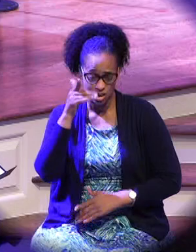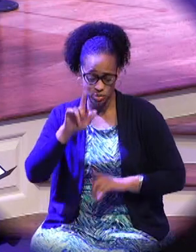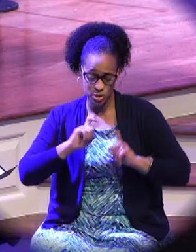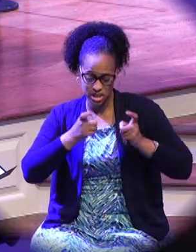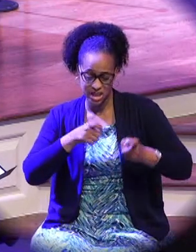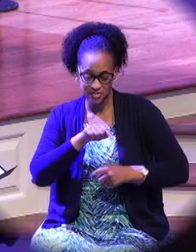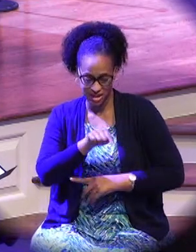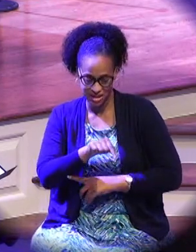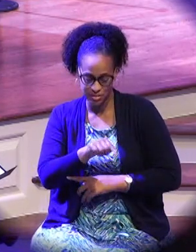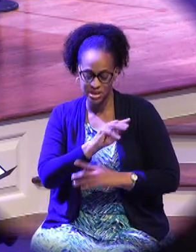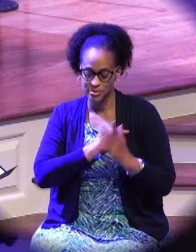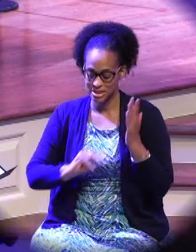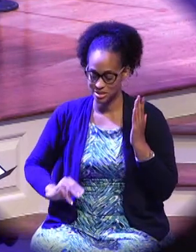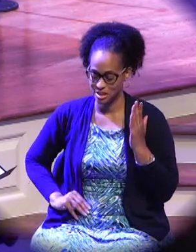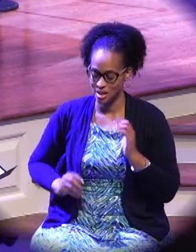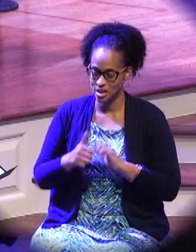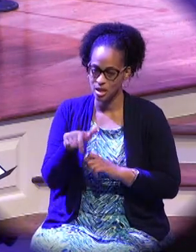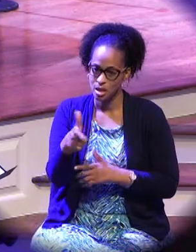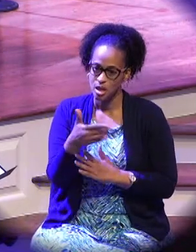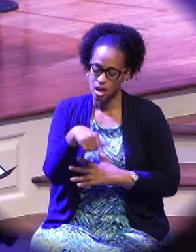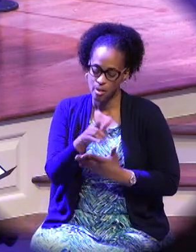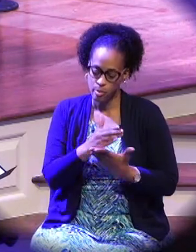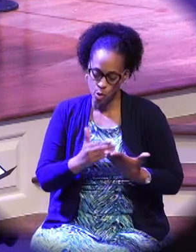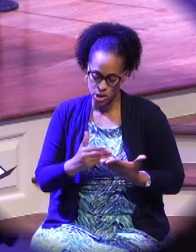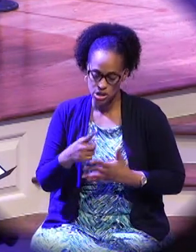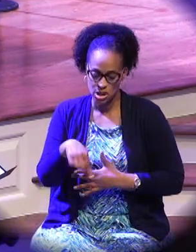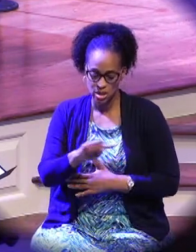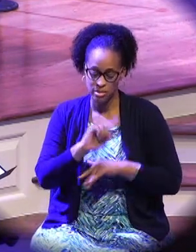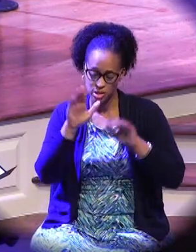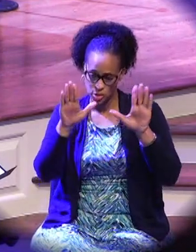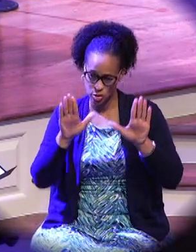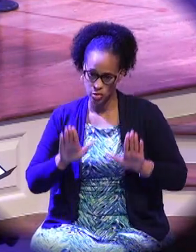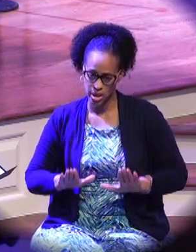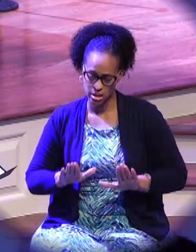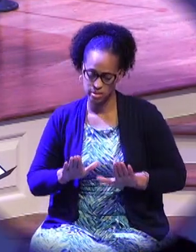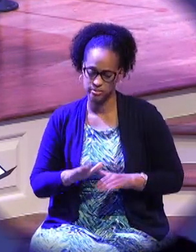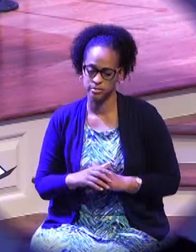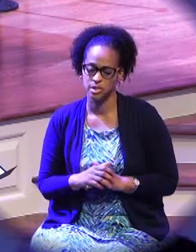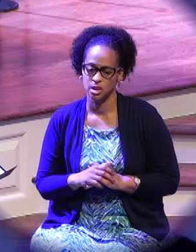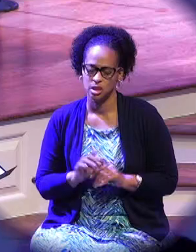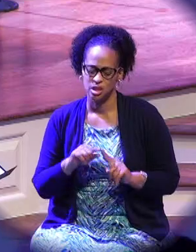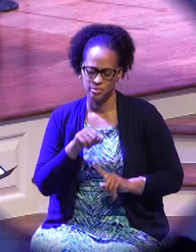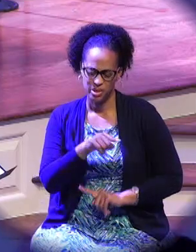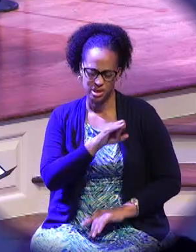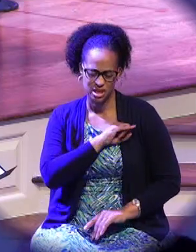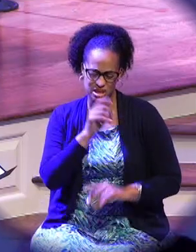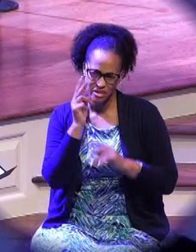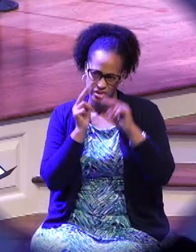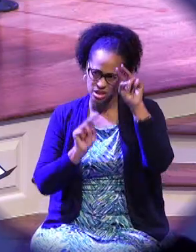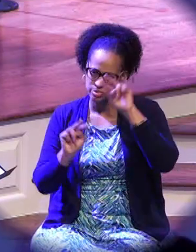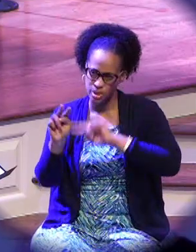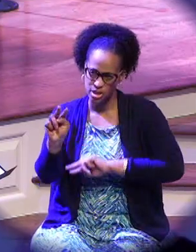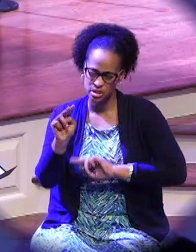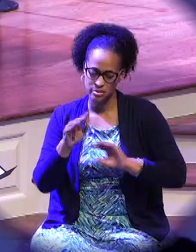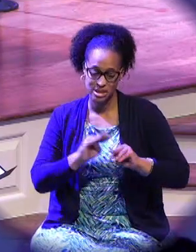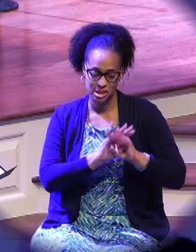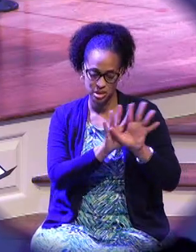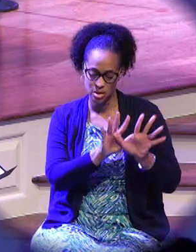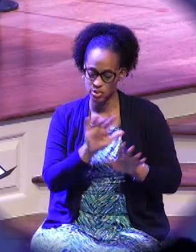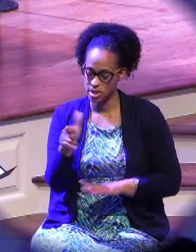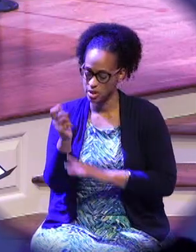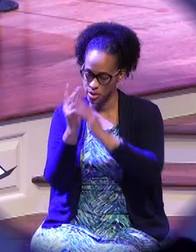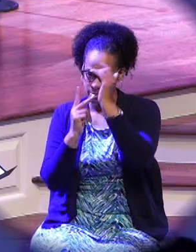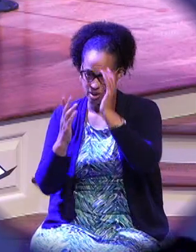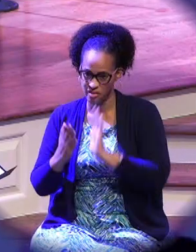him, that is the Messiah, a portion among the great. But Isaiah in this prophecy makes clear what other prophets